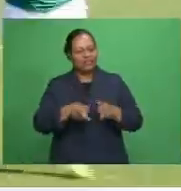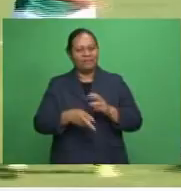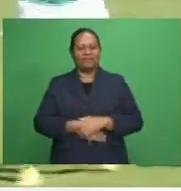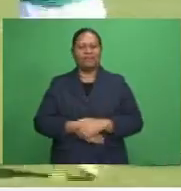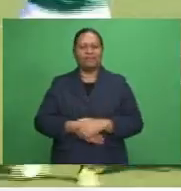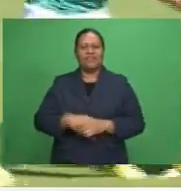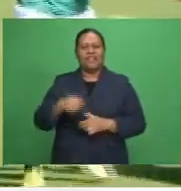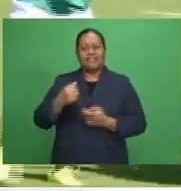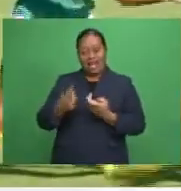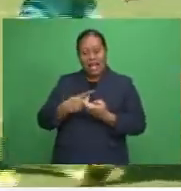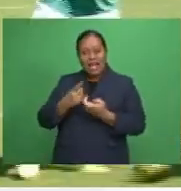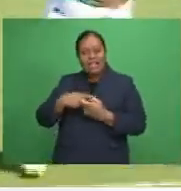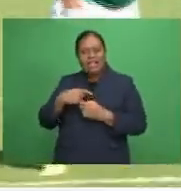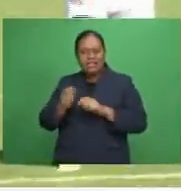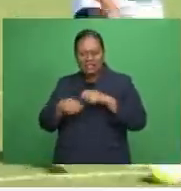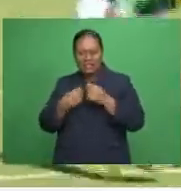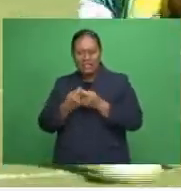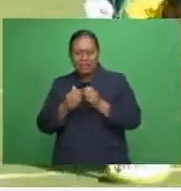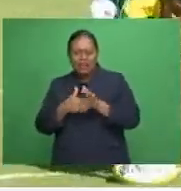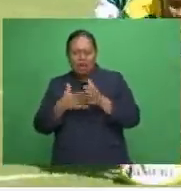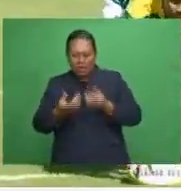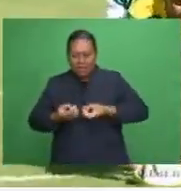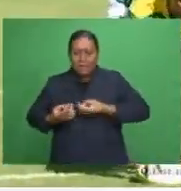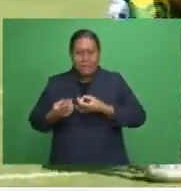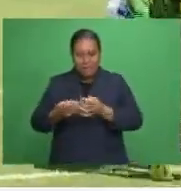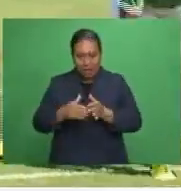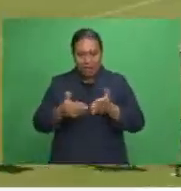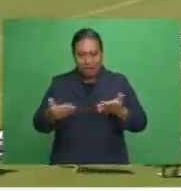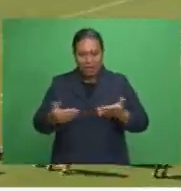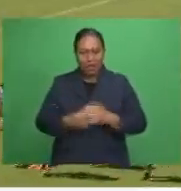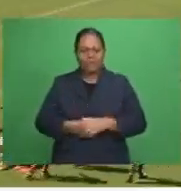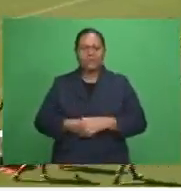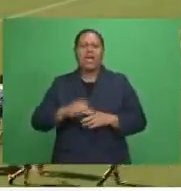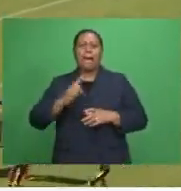other teams are on their way in terms of preparation, the